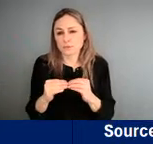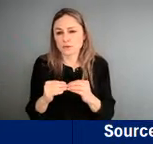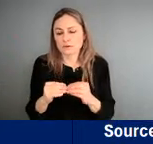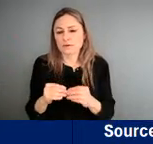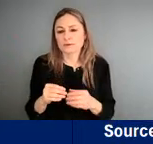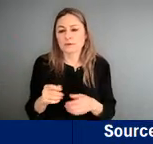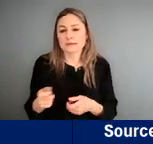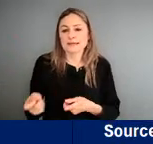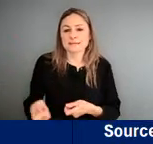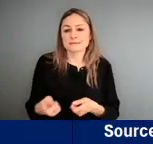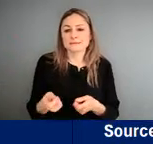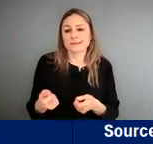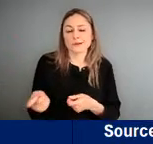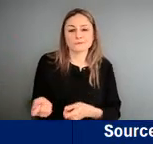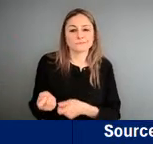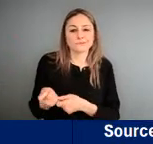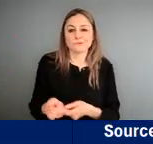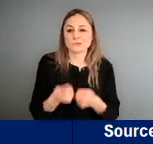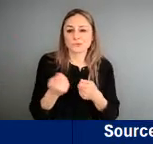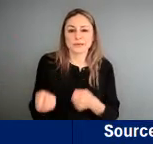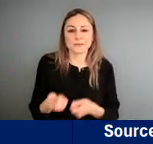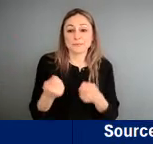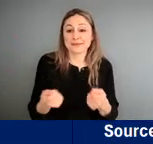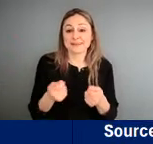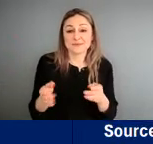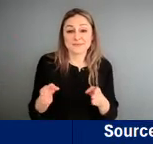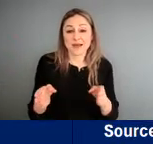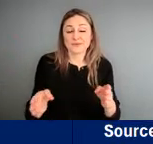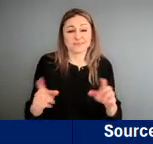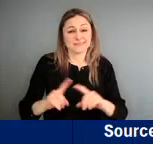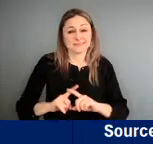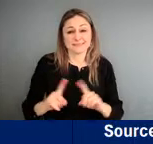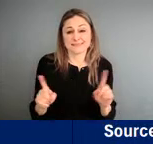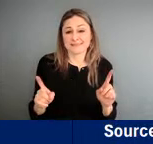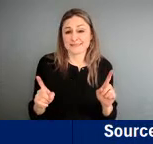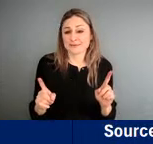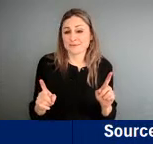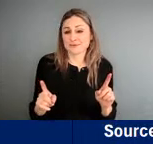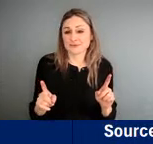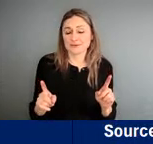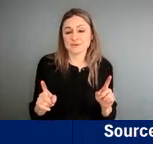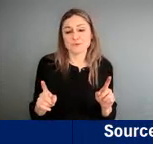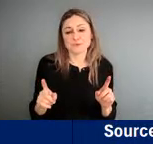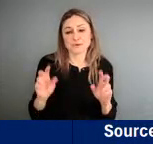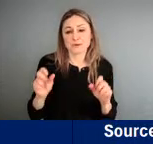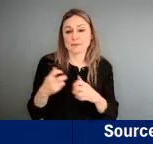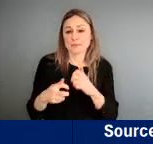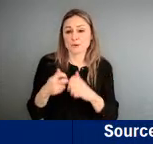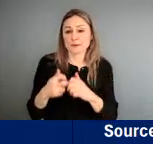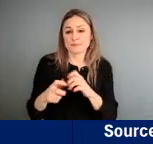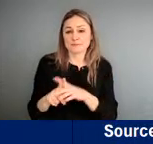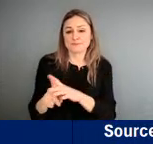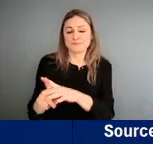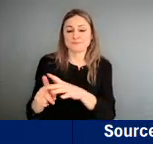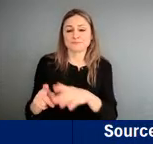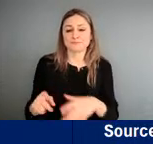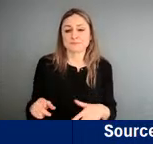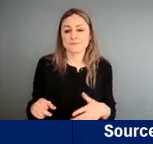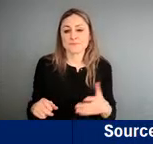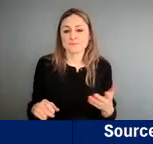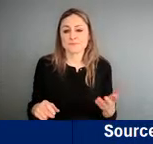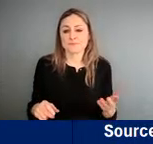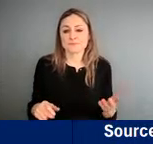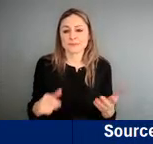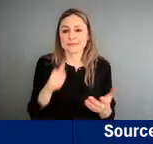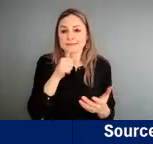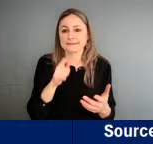of pathways is just a different can of worms. Right. And so that's, it's not necessarily something that is bread and